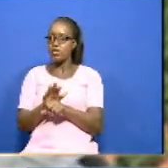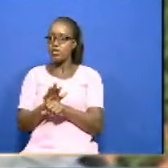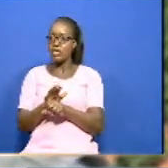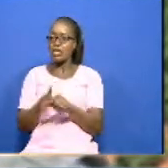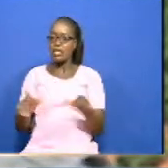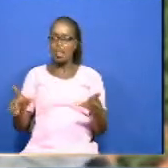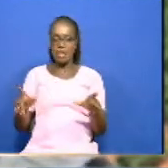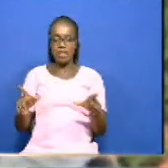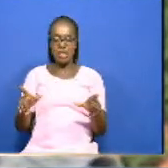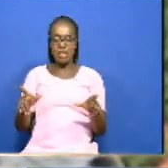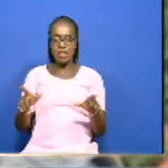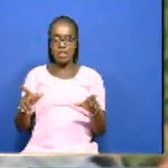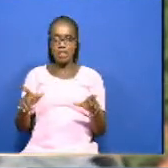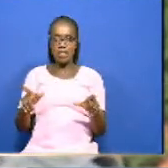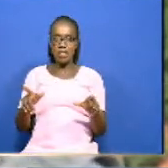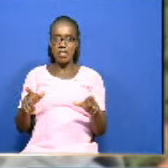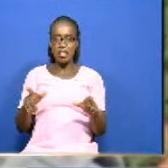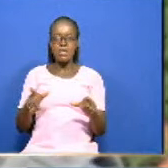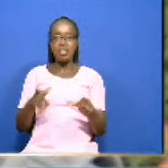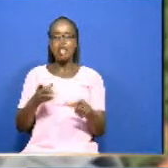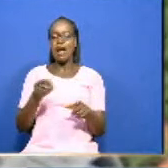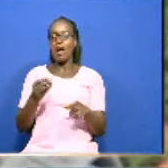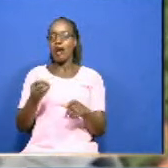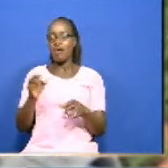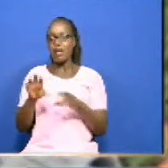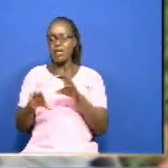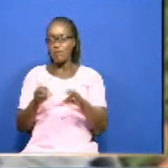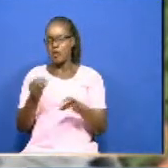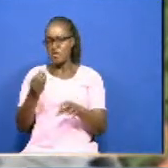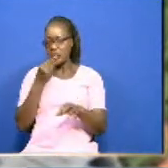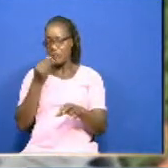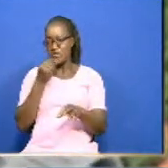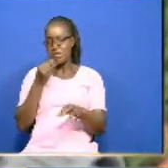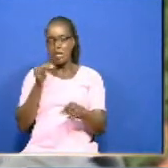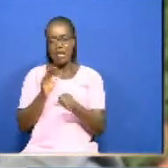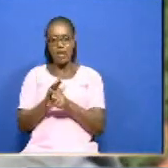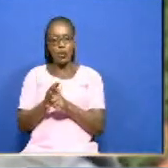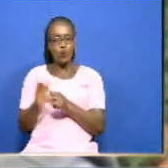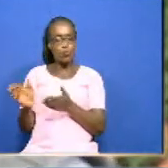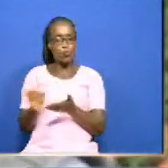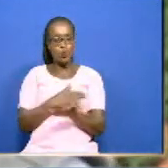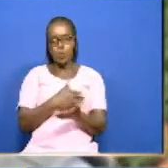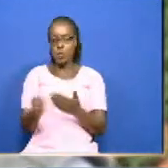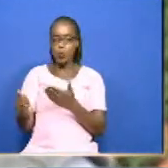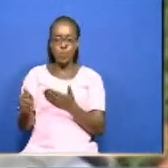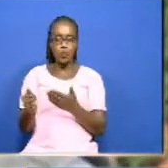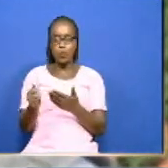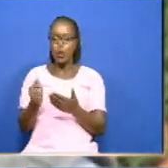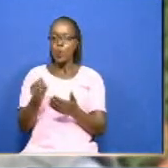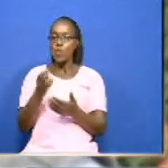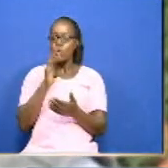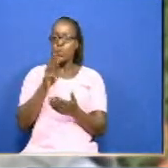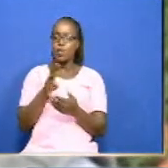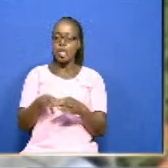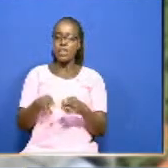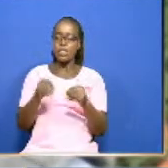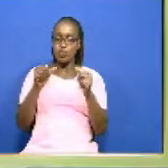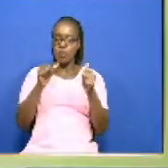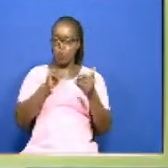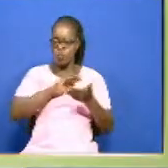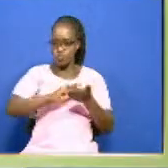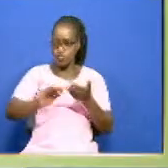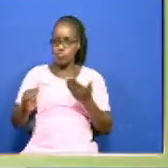land was very overgrazed, and therefore it leads to a lot of degradation, soil erosion, and all these kind of things.